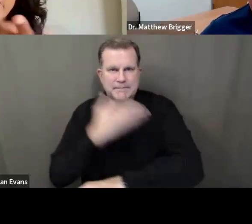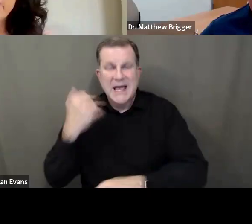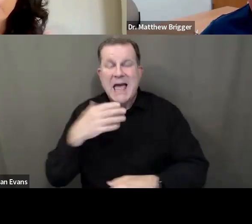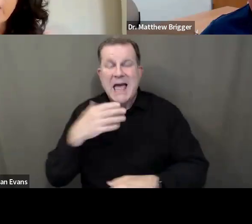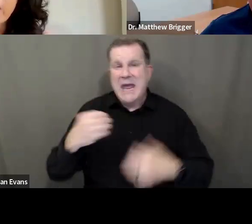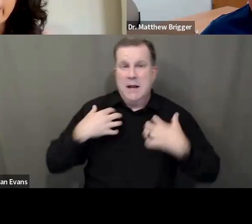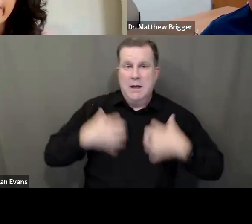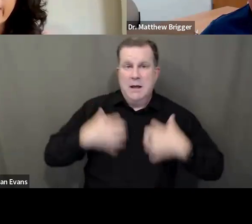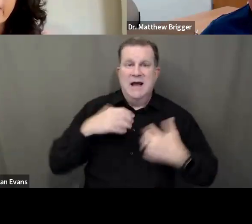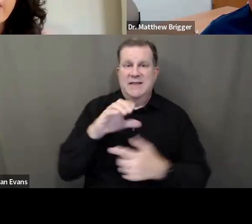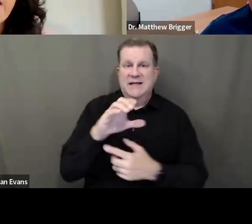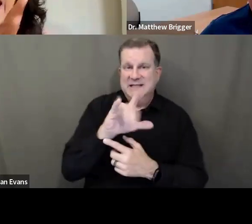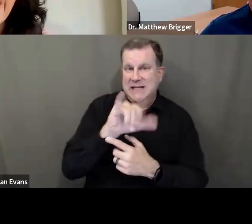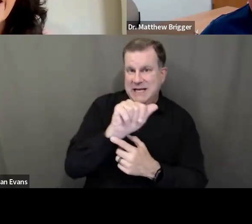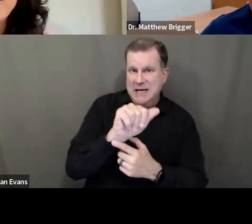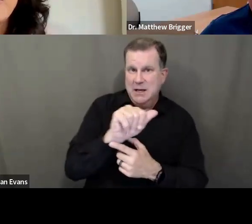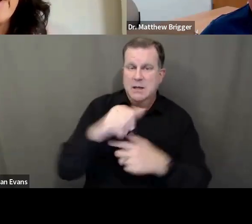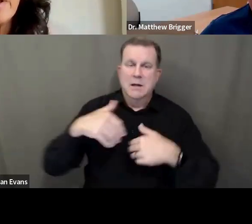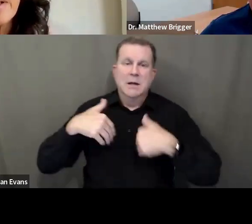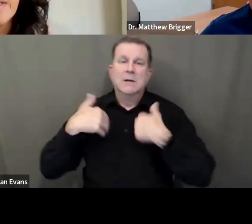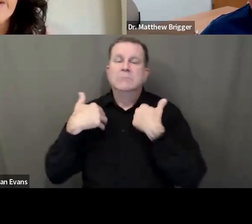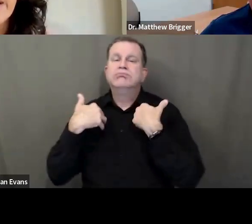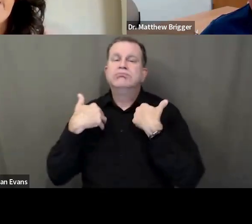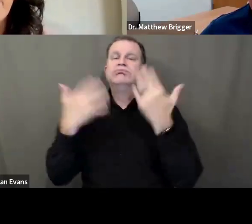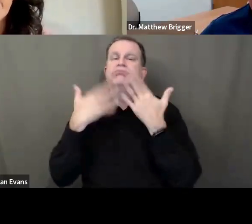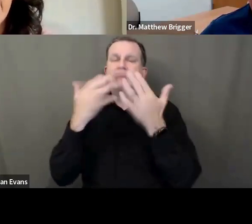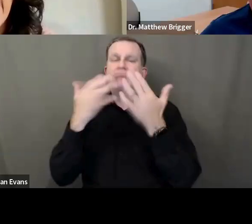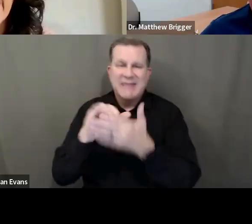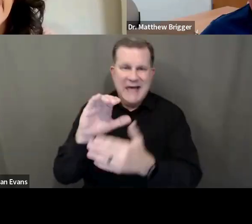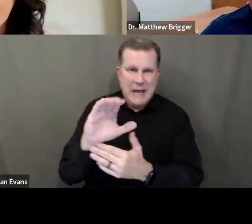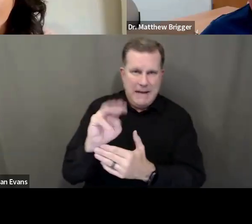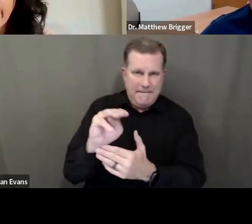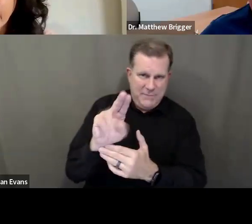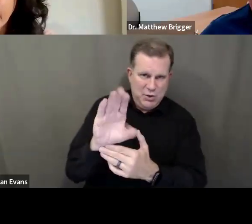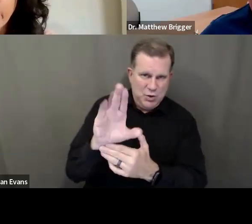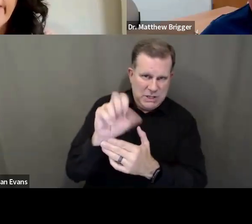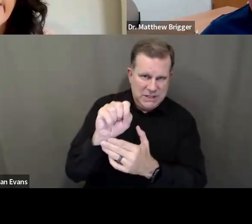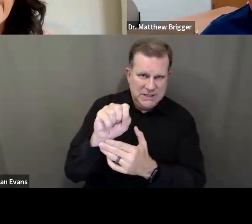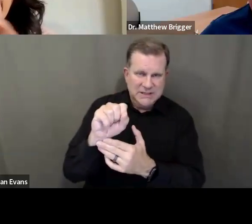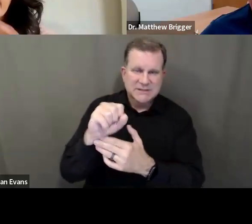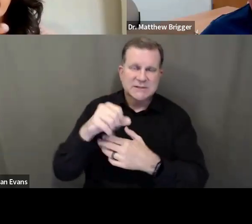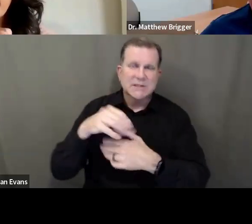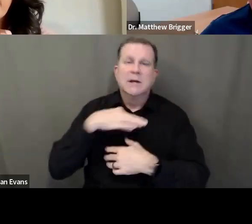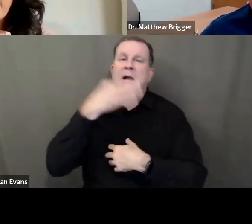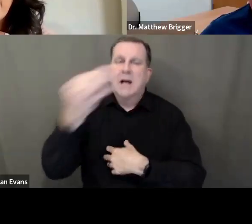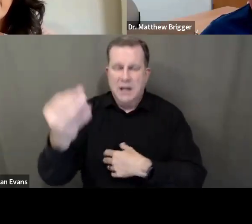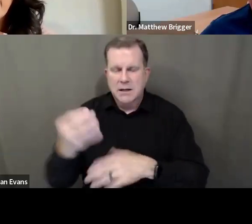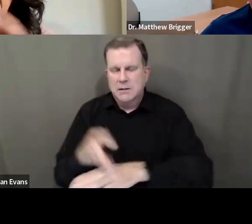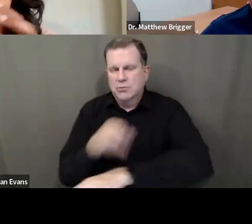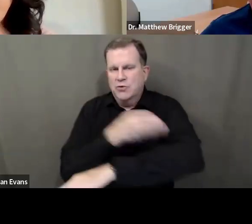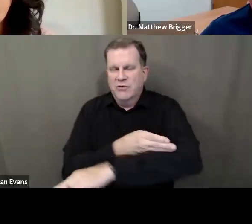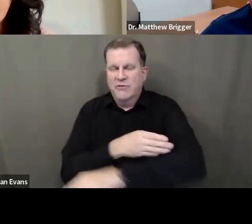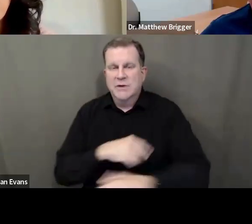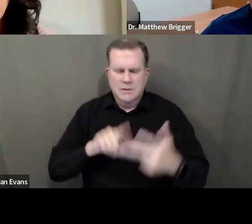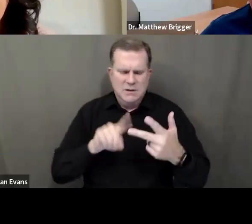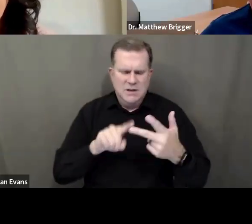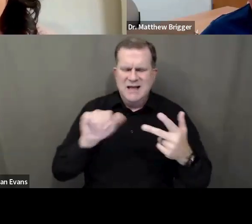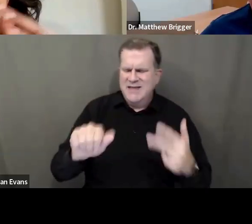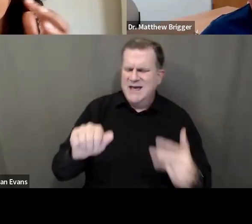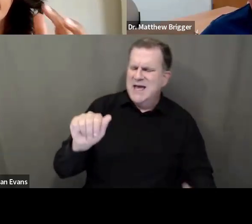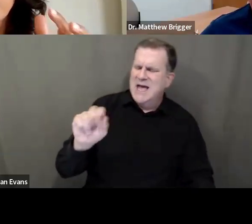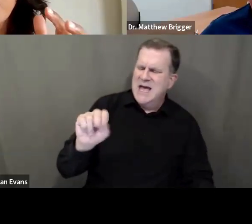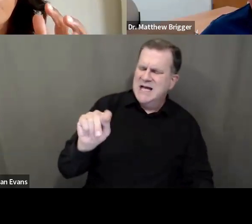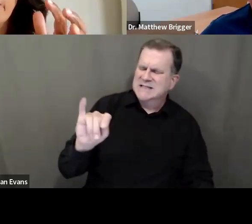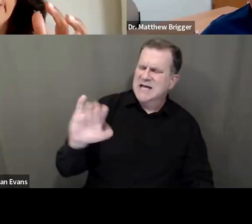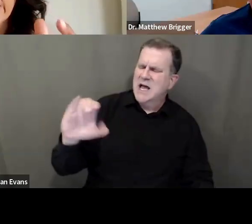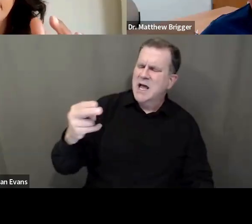that helps with mucus clearance. Atrovent in itself is an anticholinergic, and textbook doesn't say